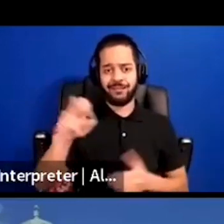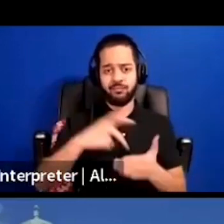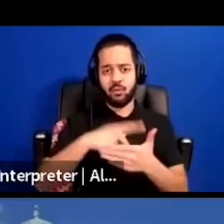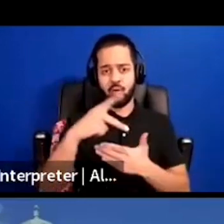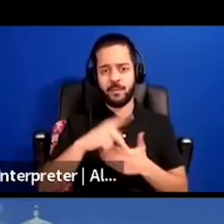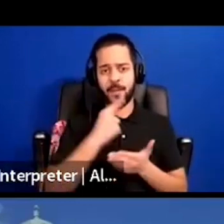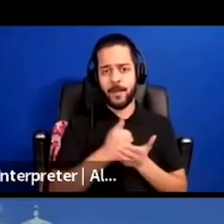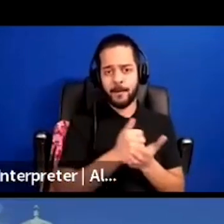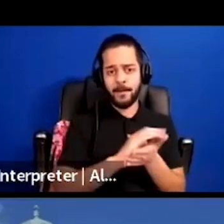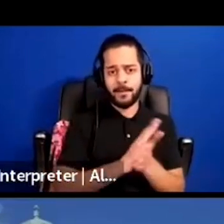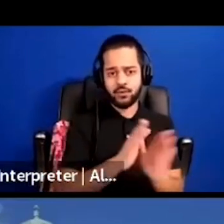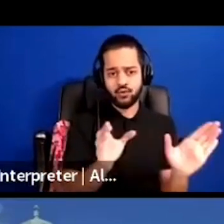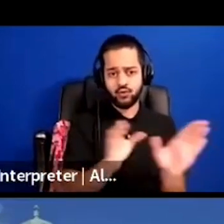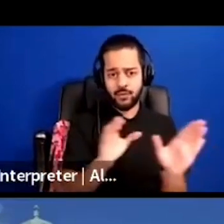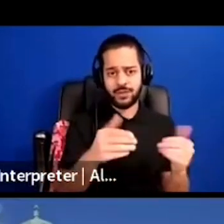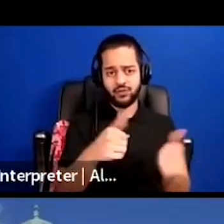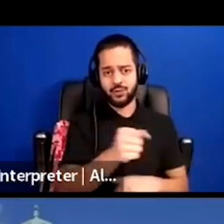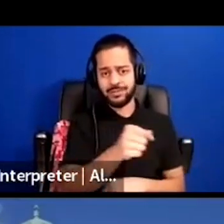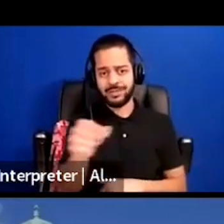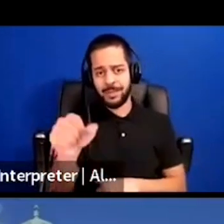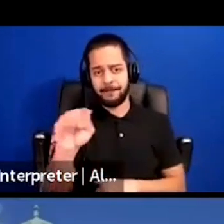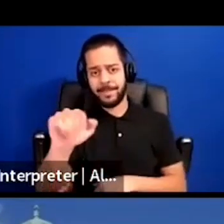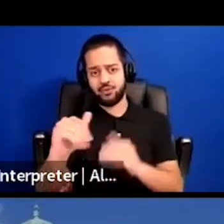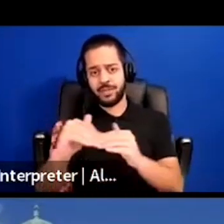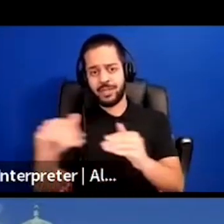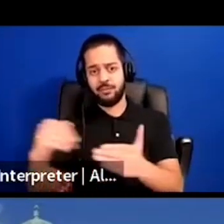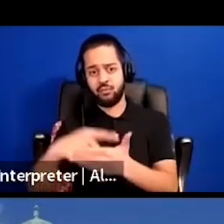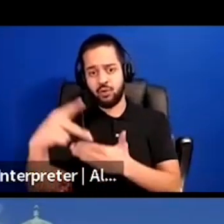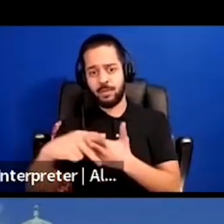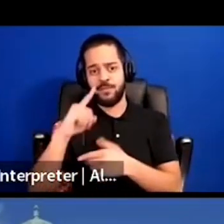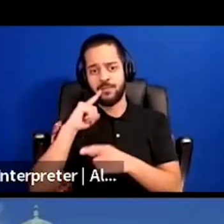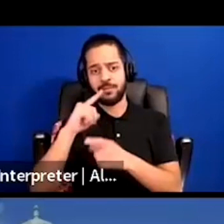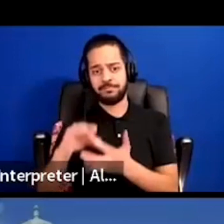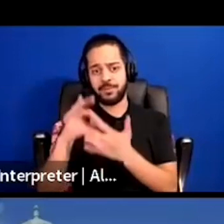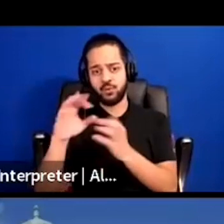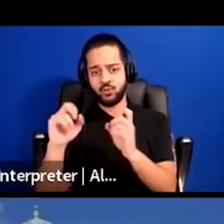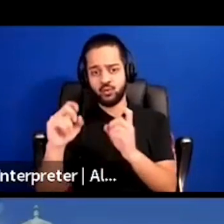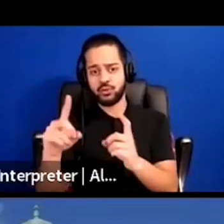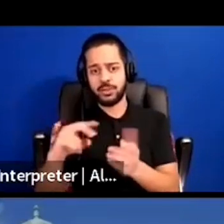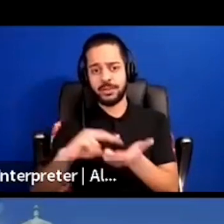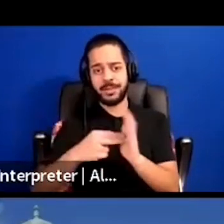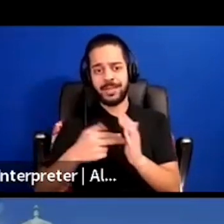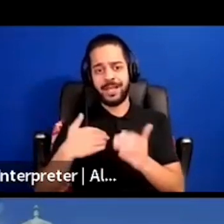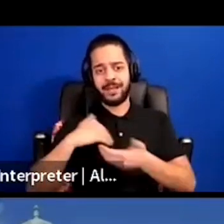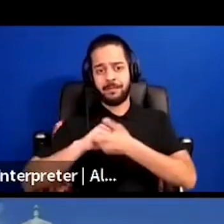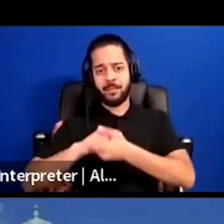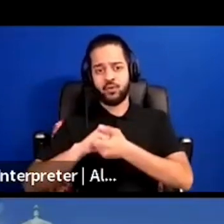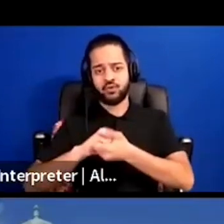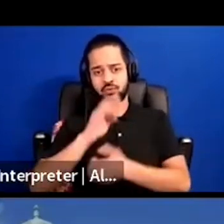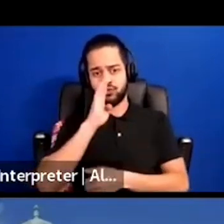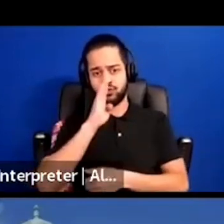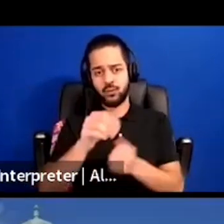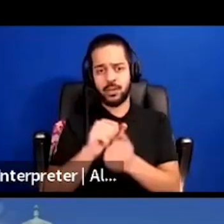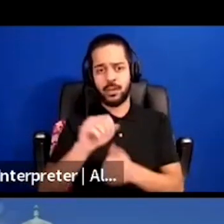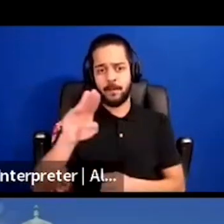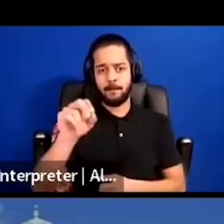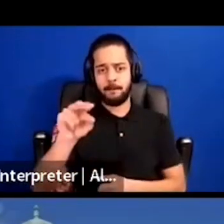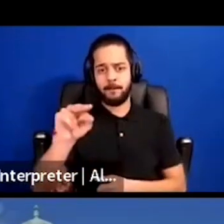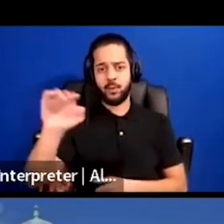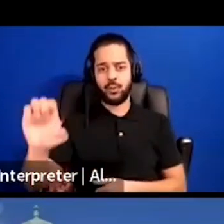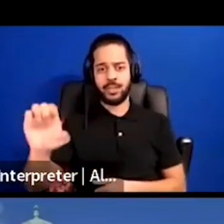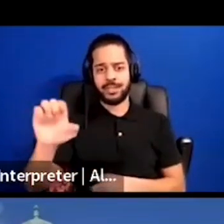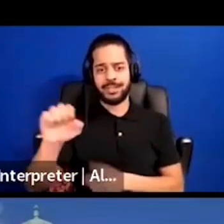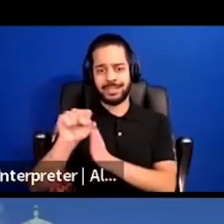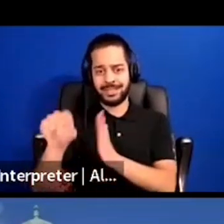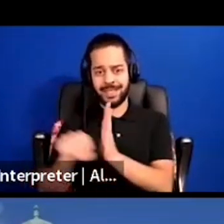actually trying to get them into master's level programs for special ed. So we have a partnership directly with Bowie State, but we also work